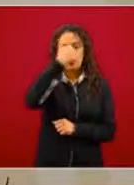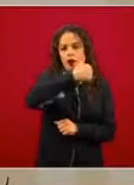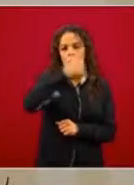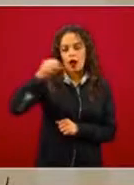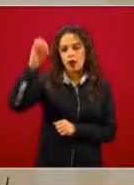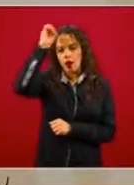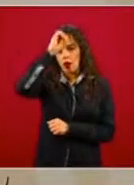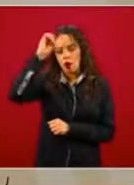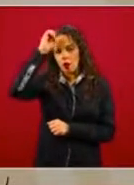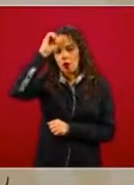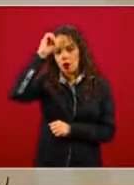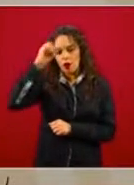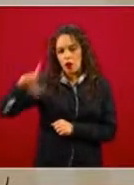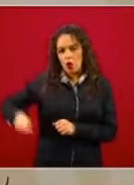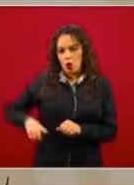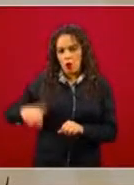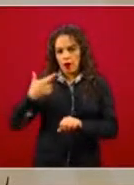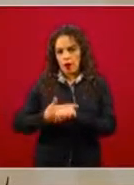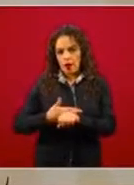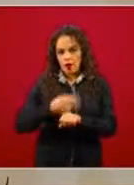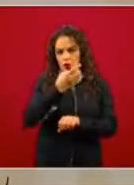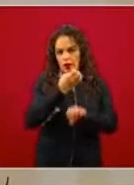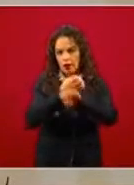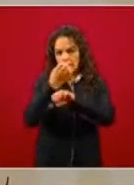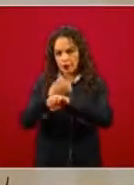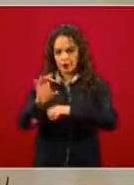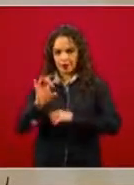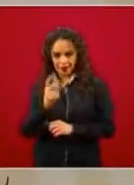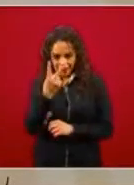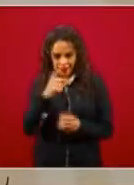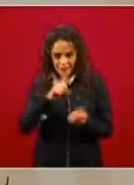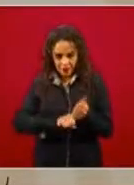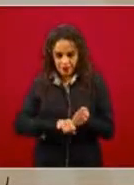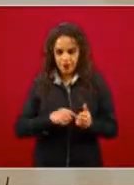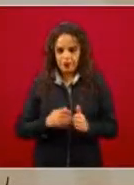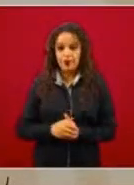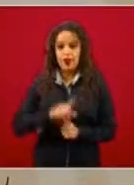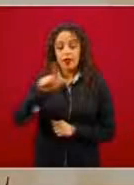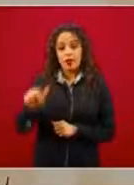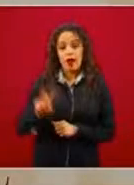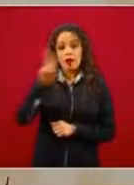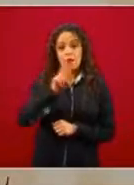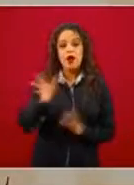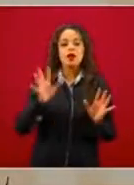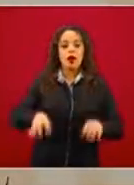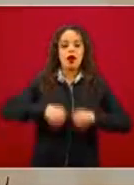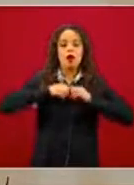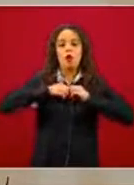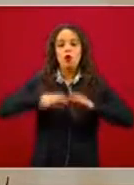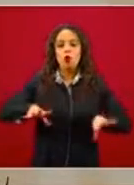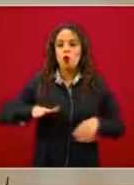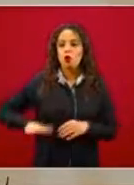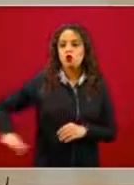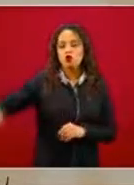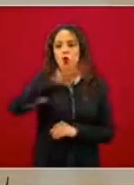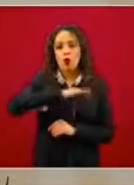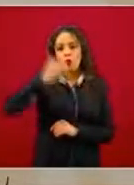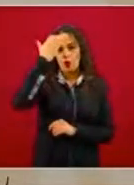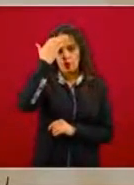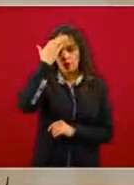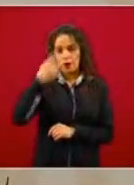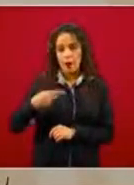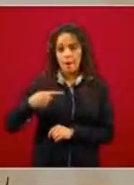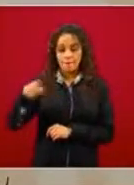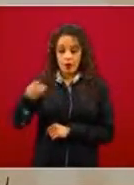will have a single stoplight with the different opinions of the governors, and then we will make it public on